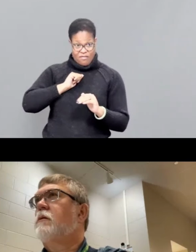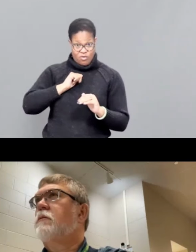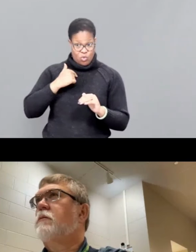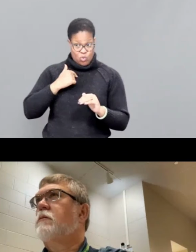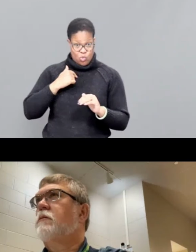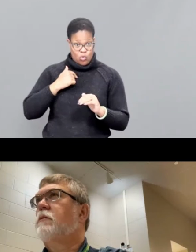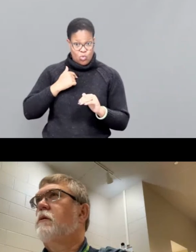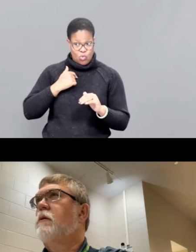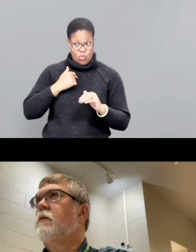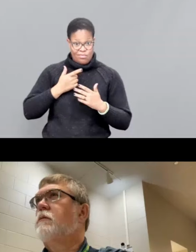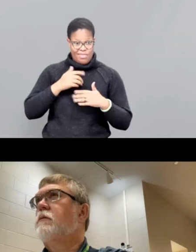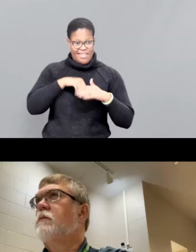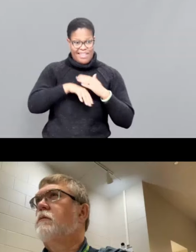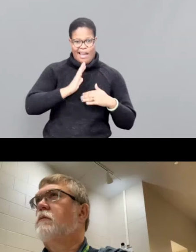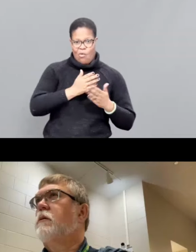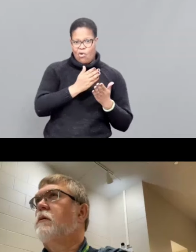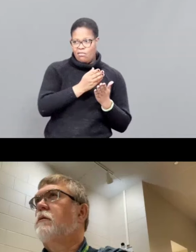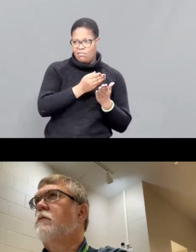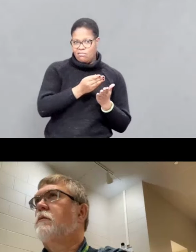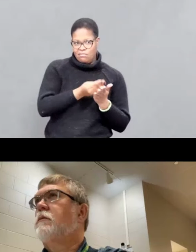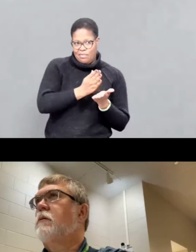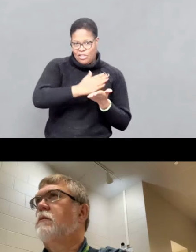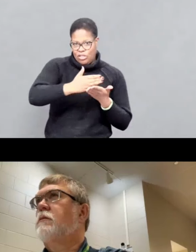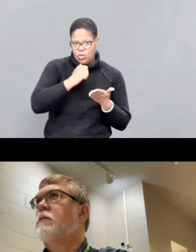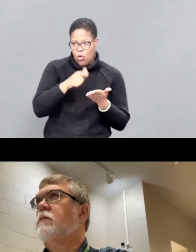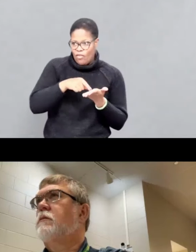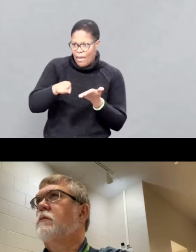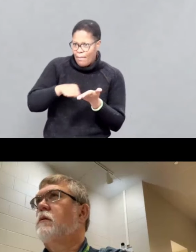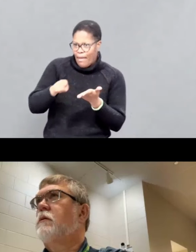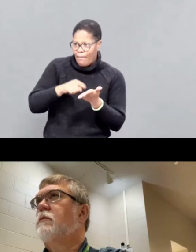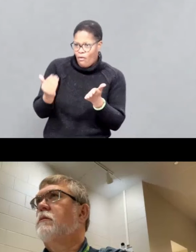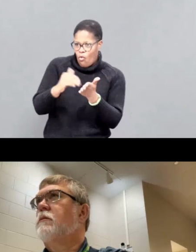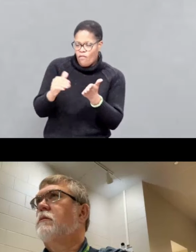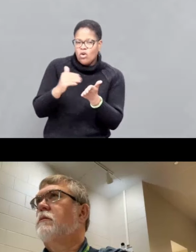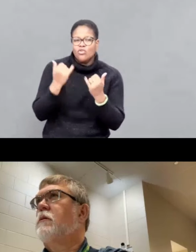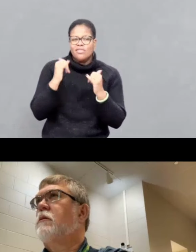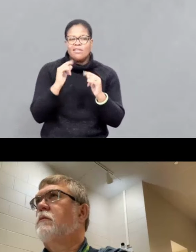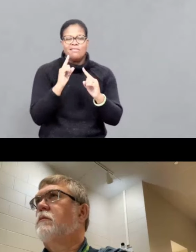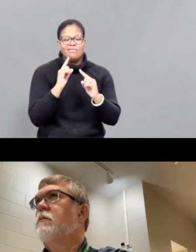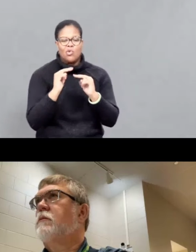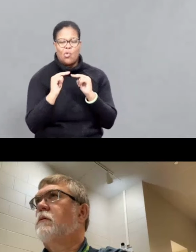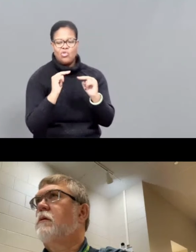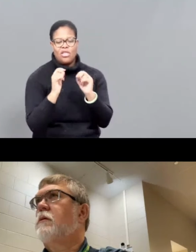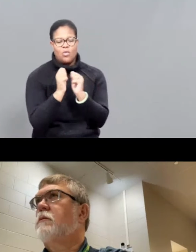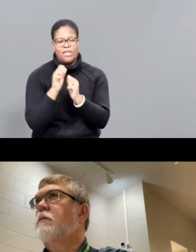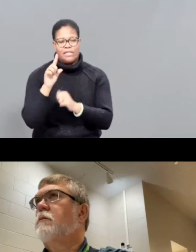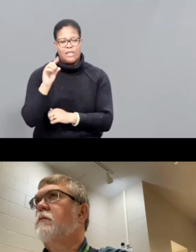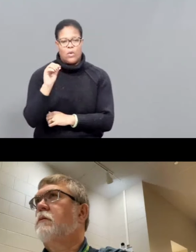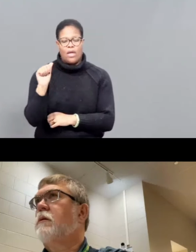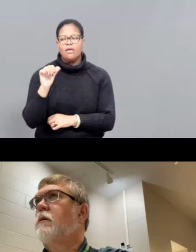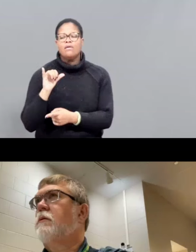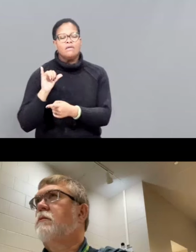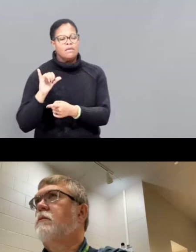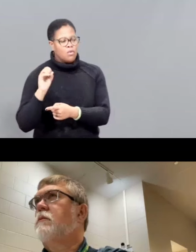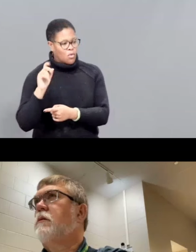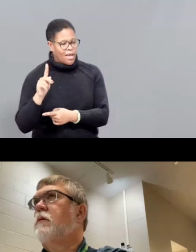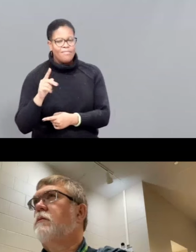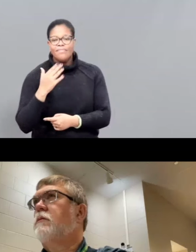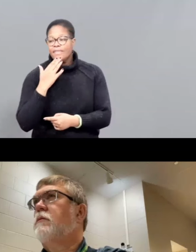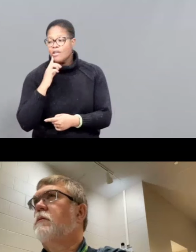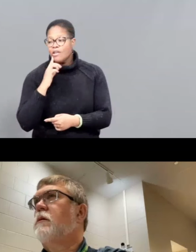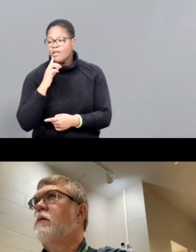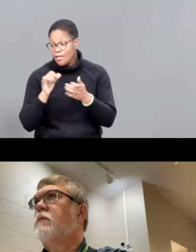personnel over time so that we won't be paying that fee repeatedly. So we're still negotiating those things with DOA. And thank you for